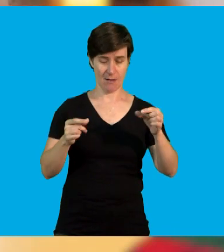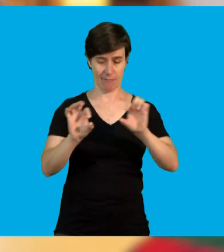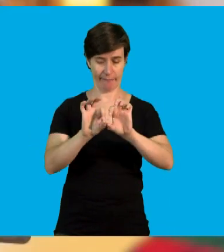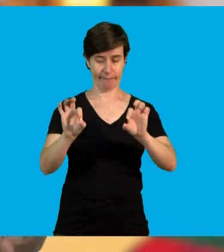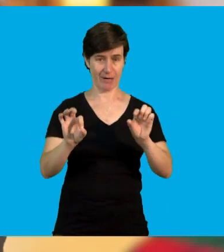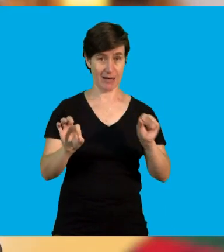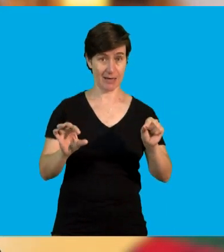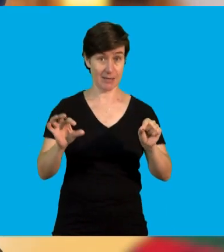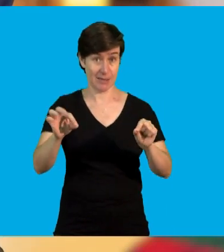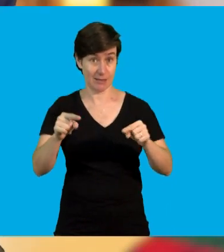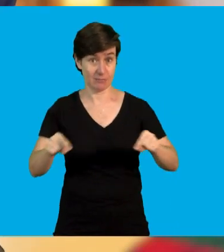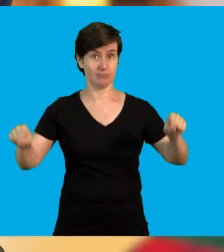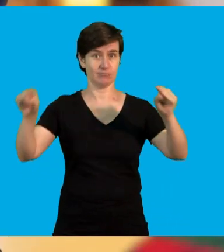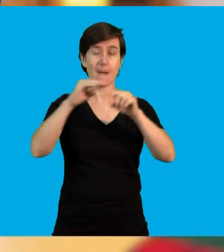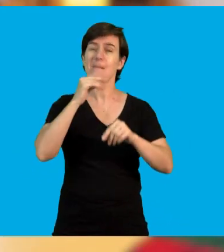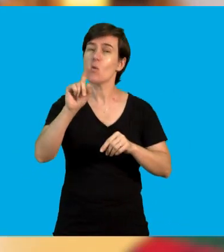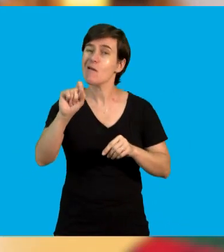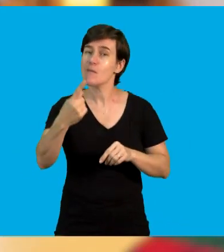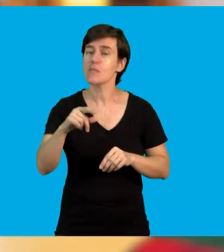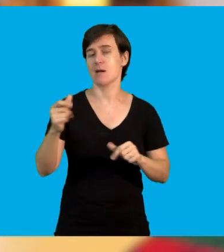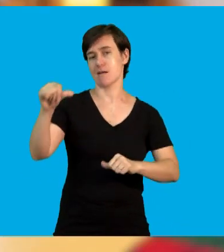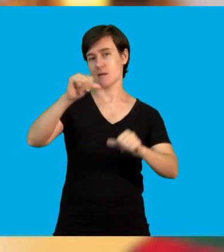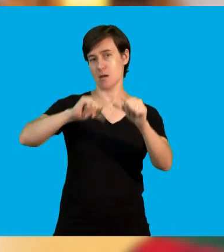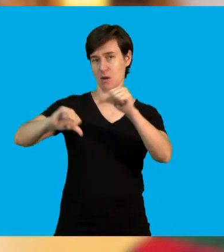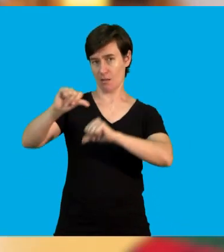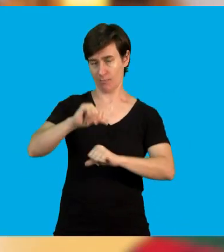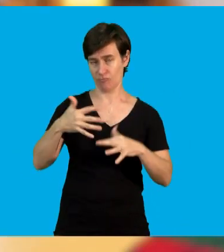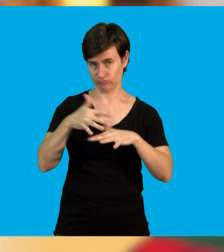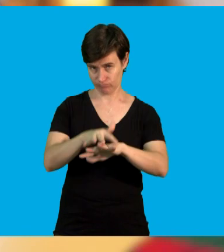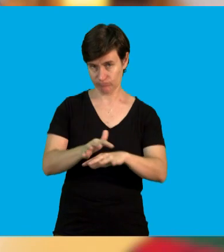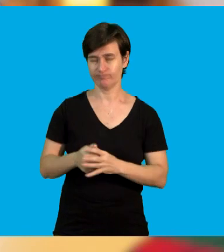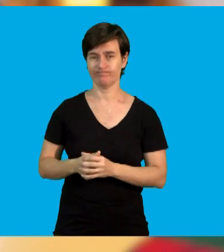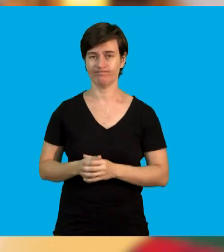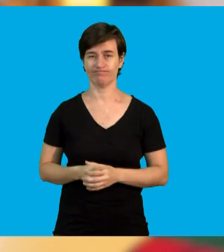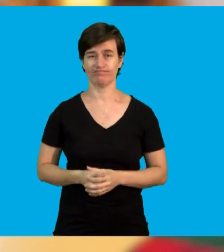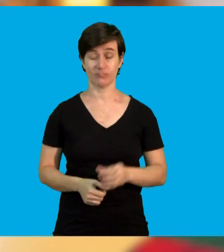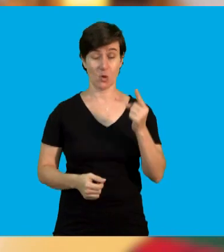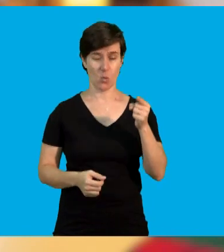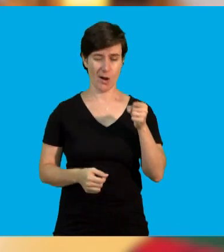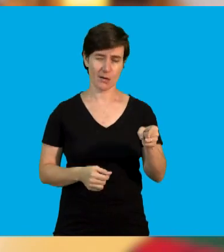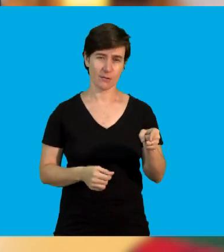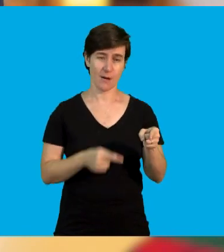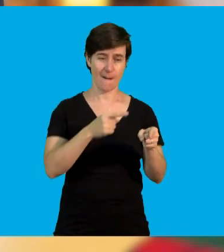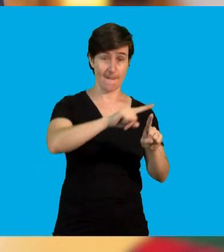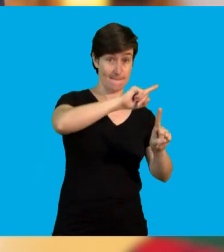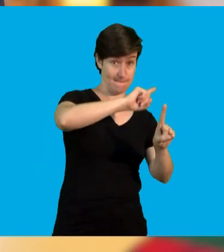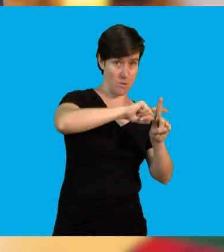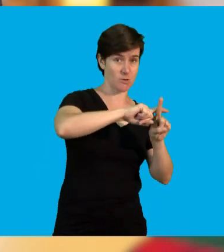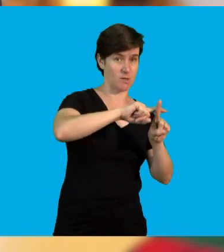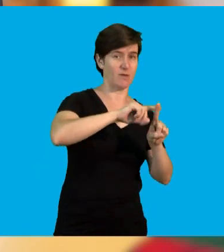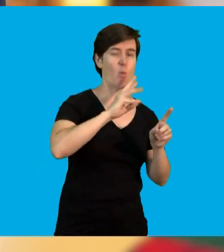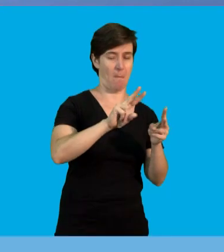electrodes with a metal wire, a chemical reaction is going to take place. Then the one electrode will act